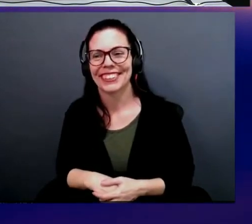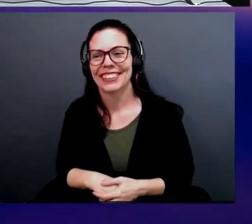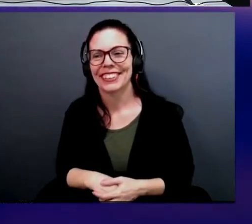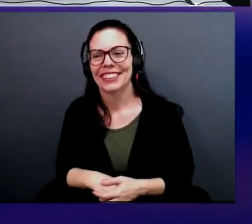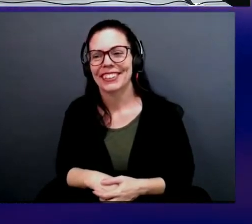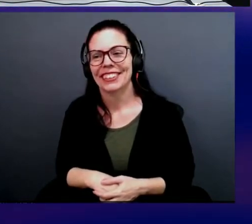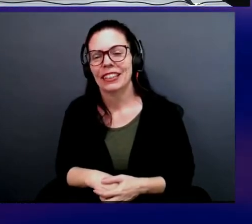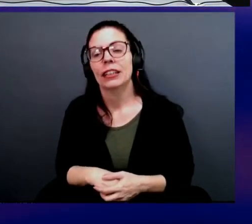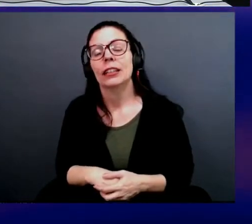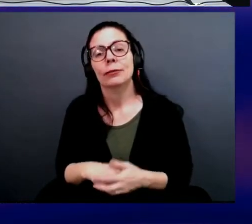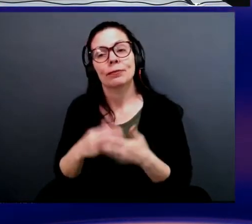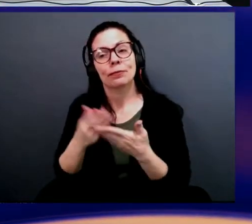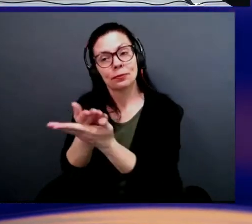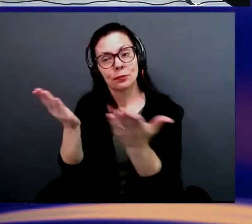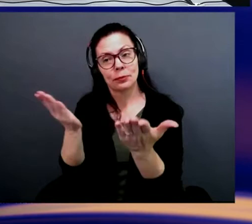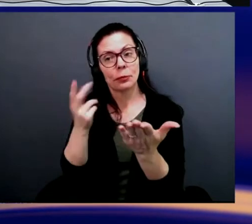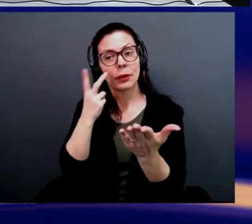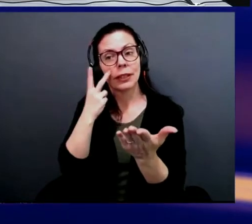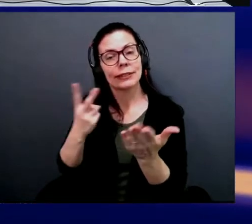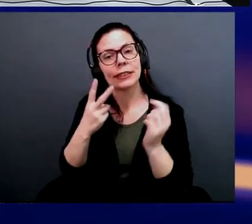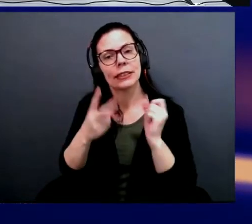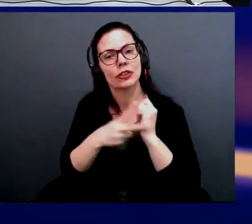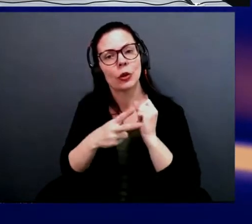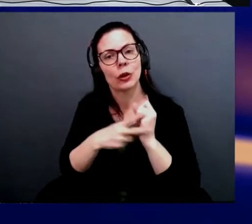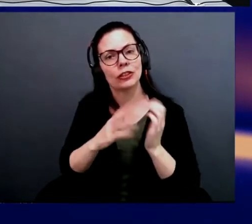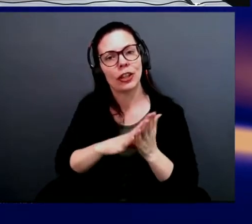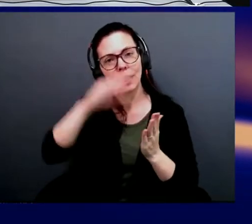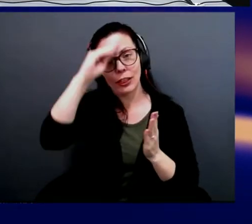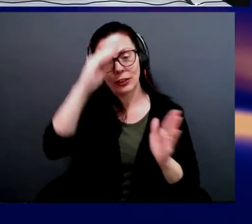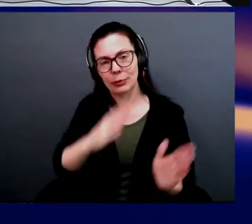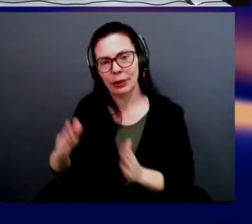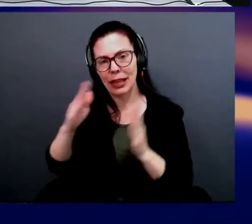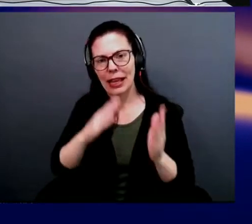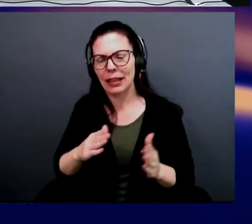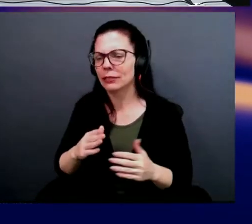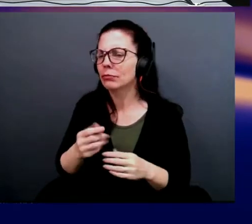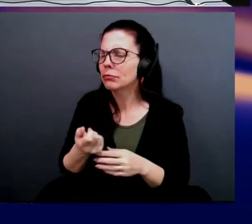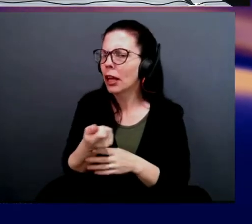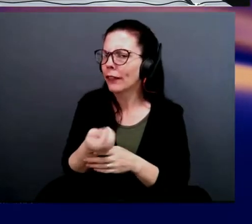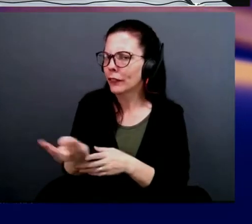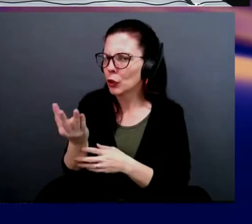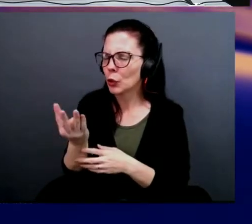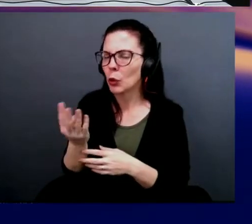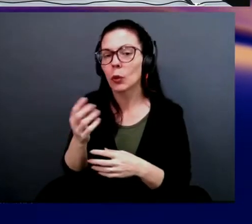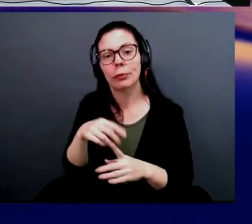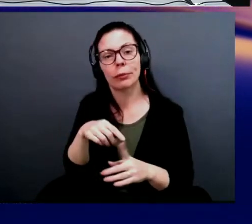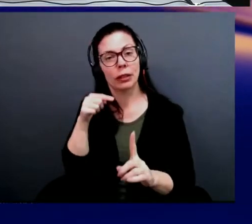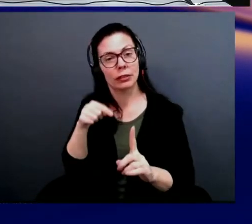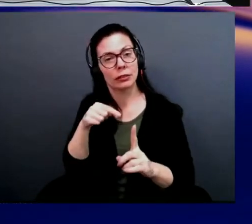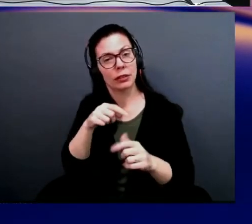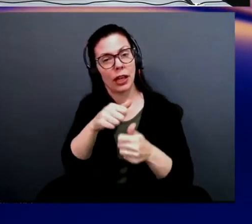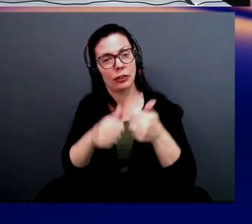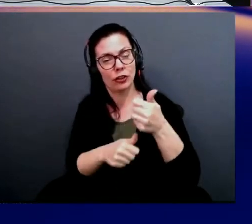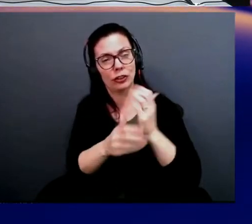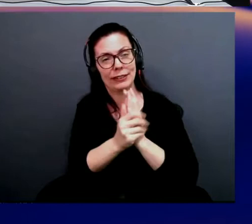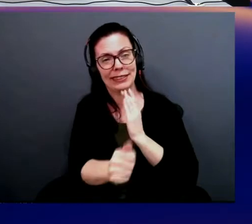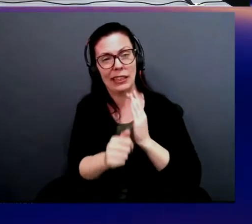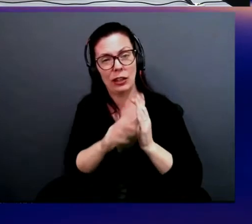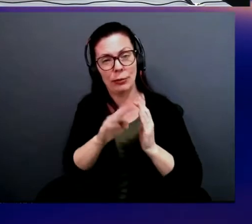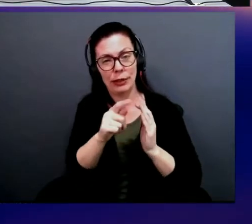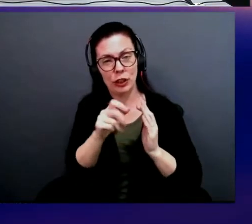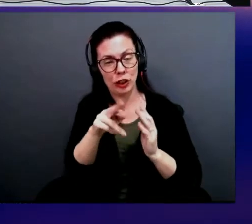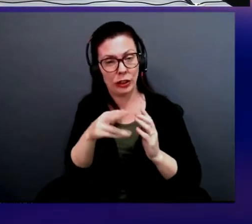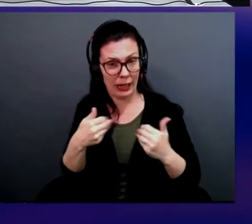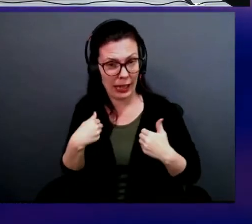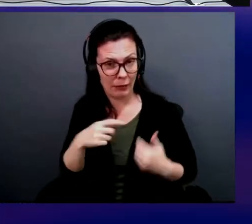So here we see the storage learning plans. You'll see that there's actually a couple, but the ones within SkillBuilder that offer badges today are the